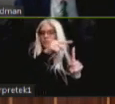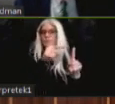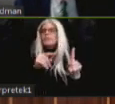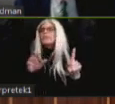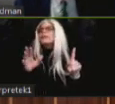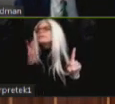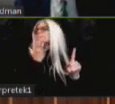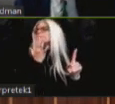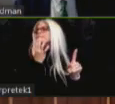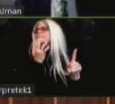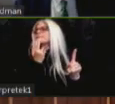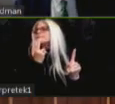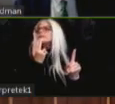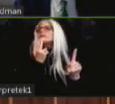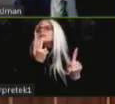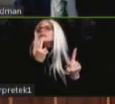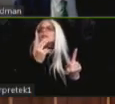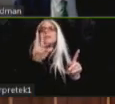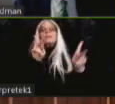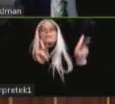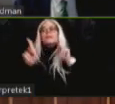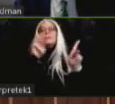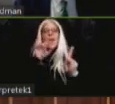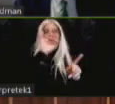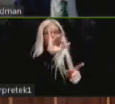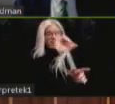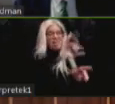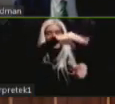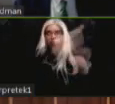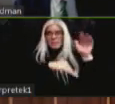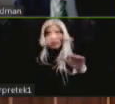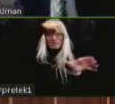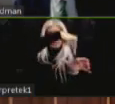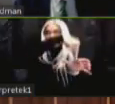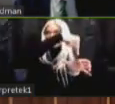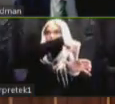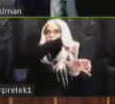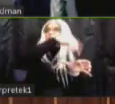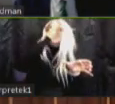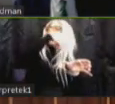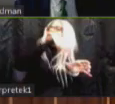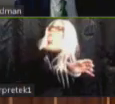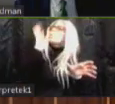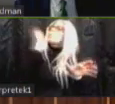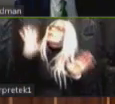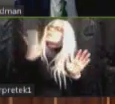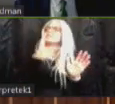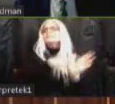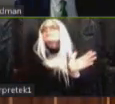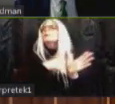the patrons of establishments that are going to claim some sort of medical